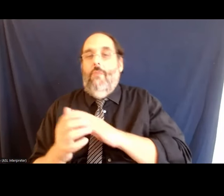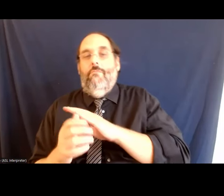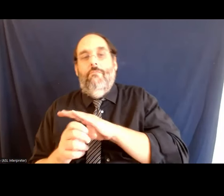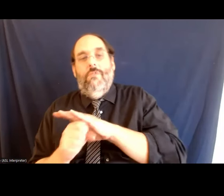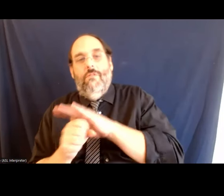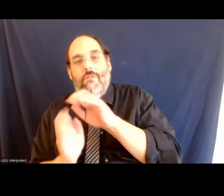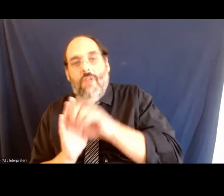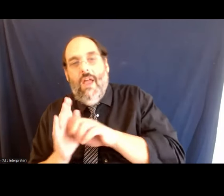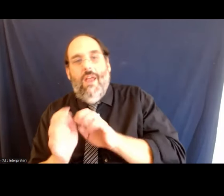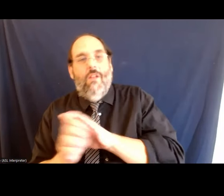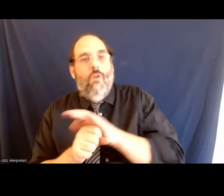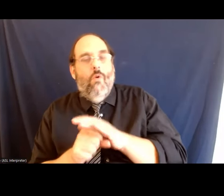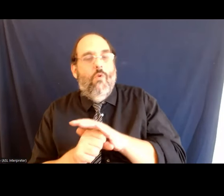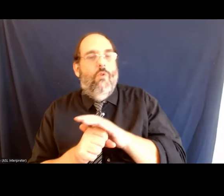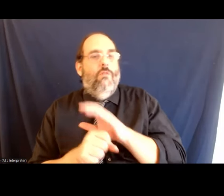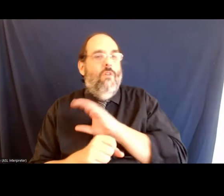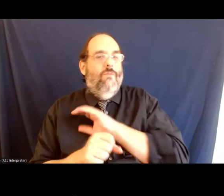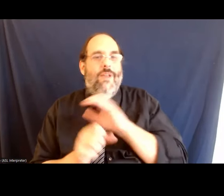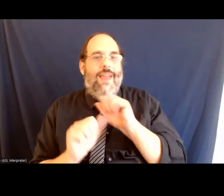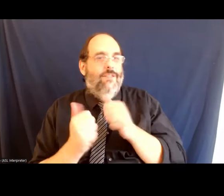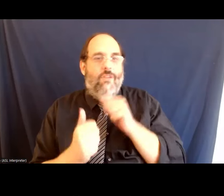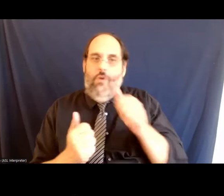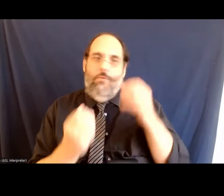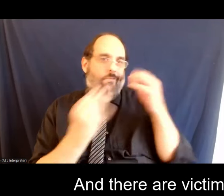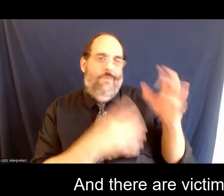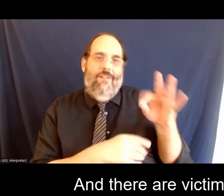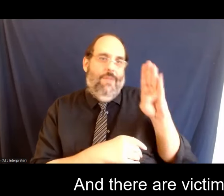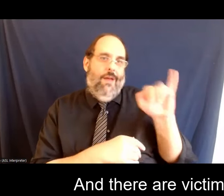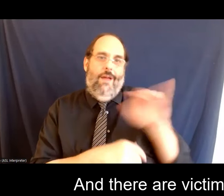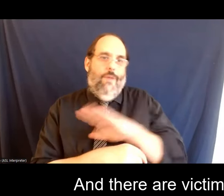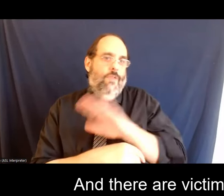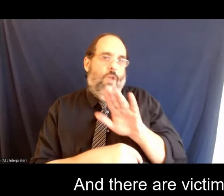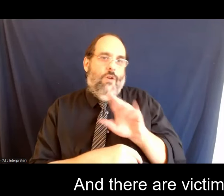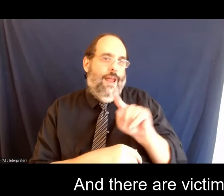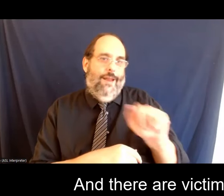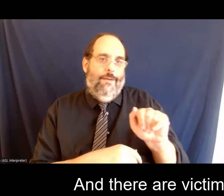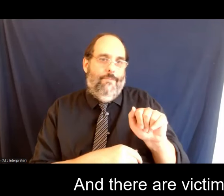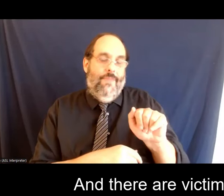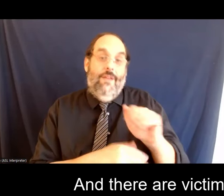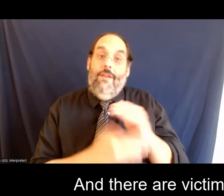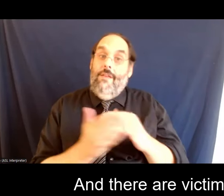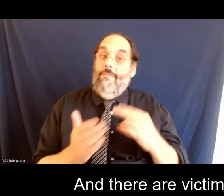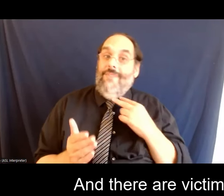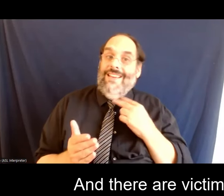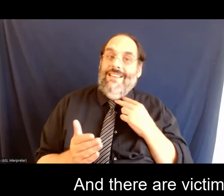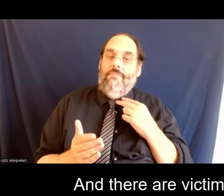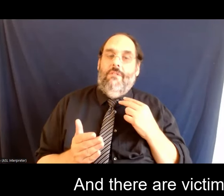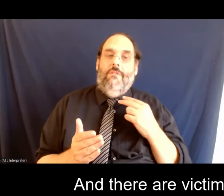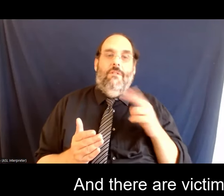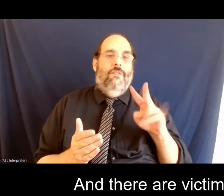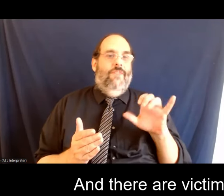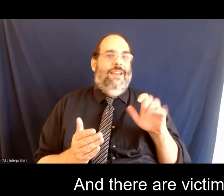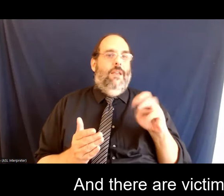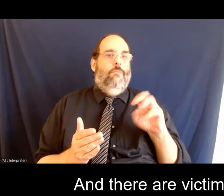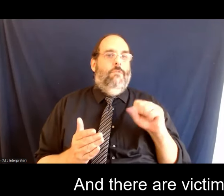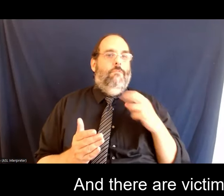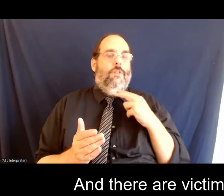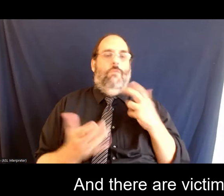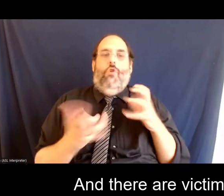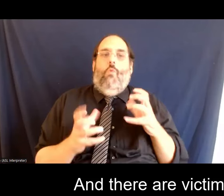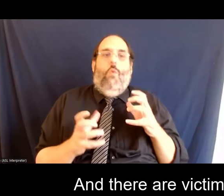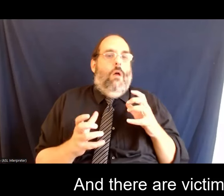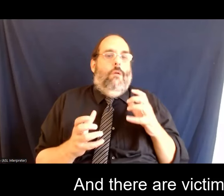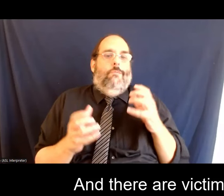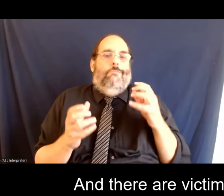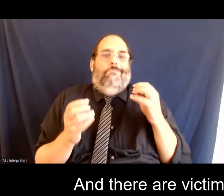agencies still do not report data to the FBI. And there are victims who are reluctant to report hate crimes or hate